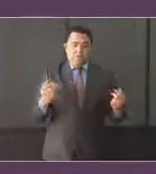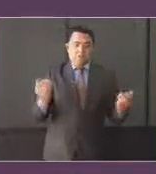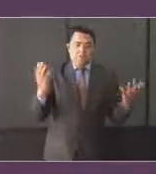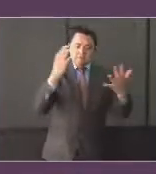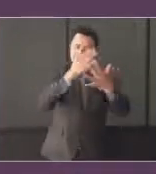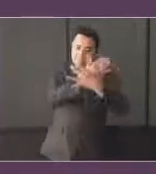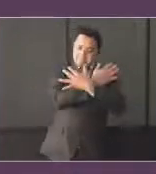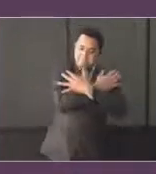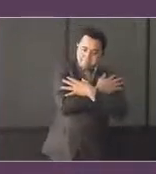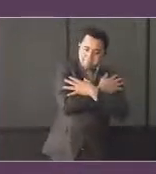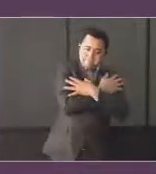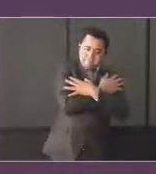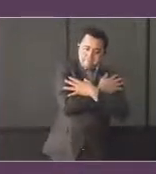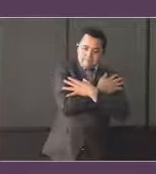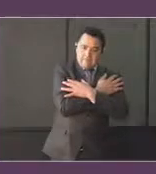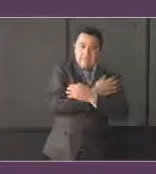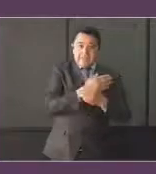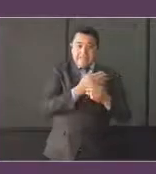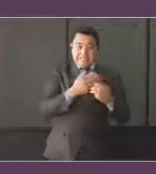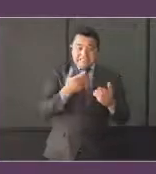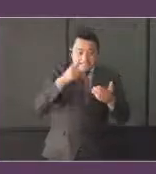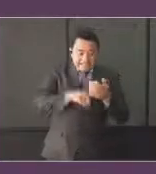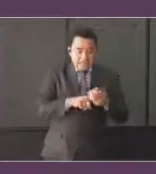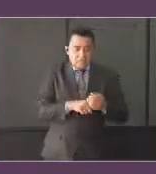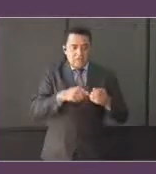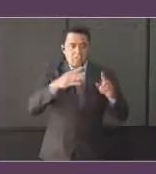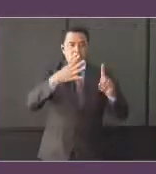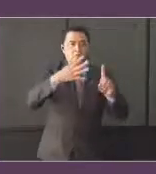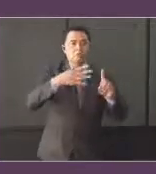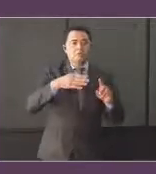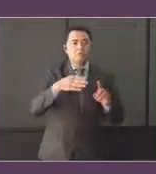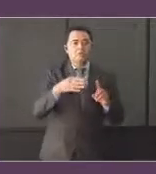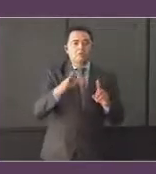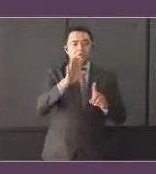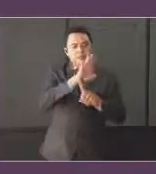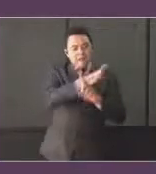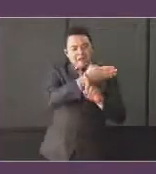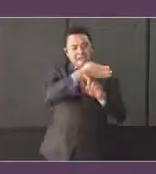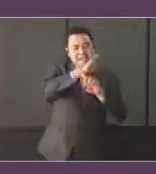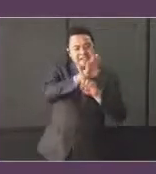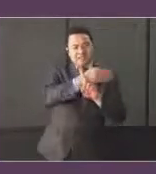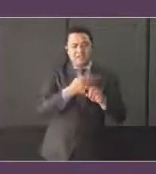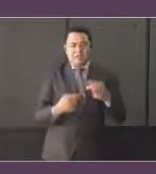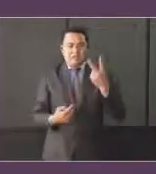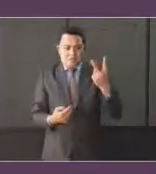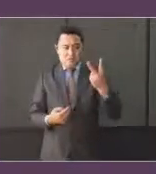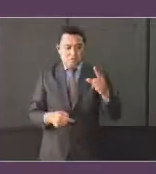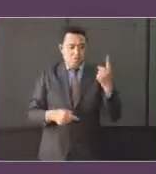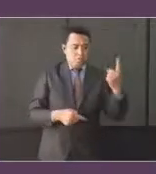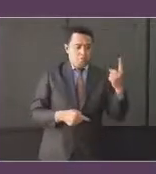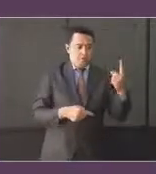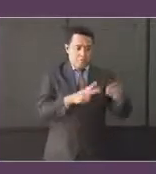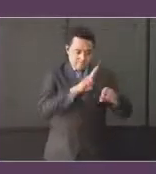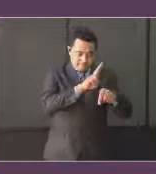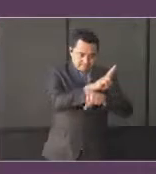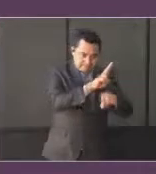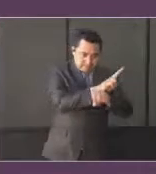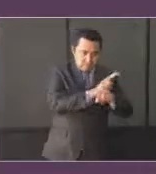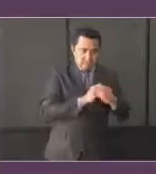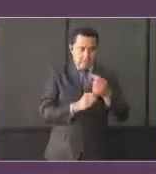from Venezuela and the flag from Peru. And those participating as artists